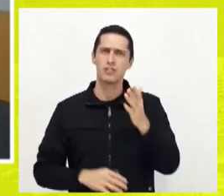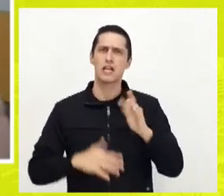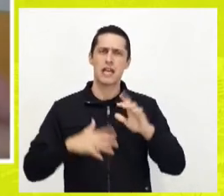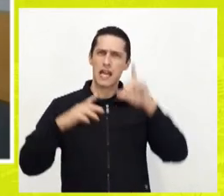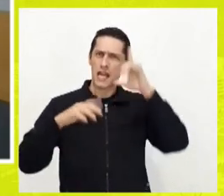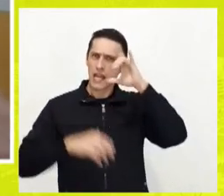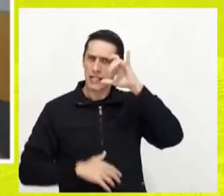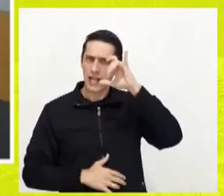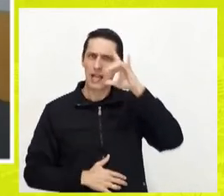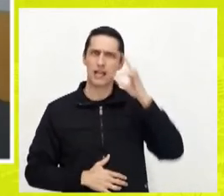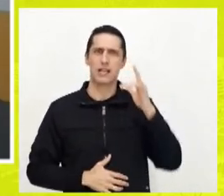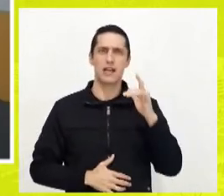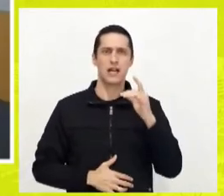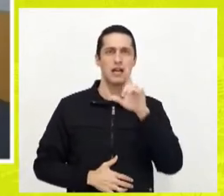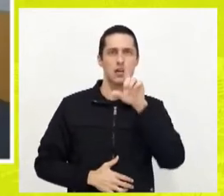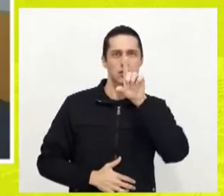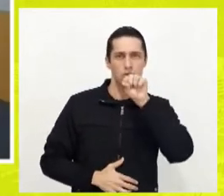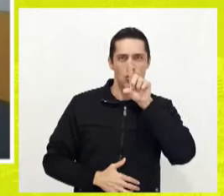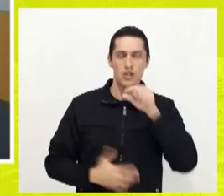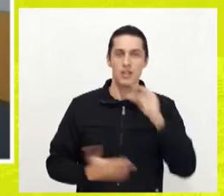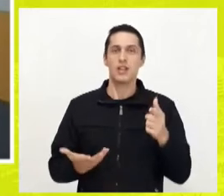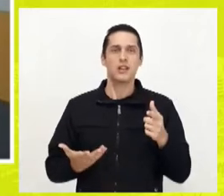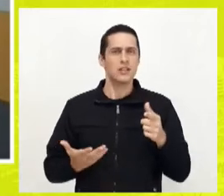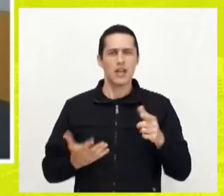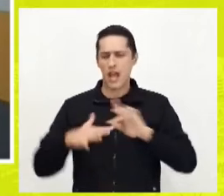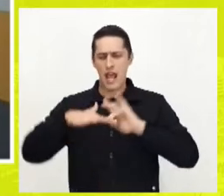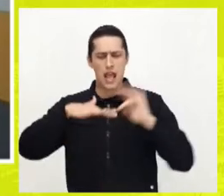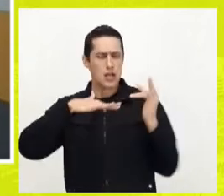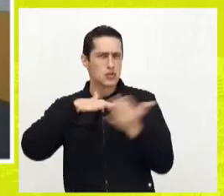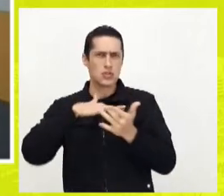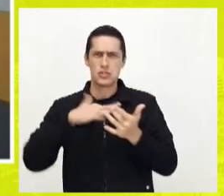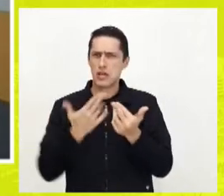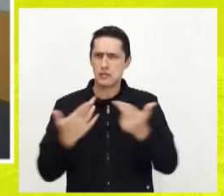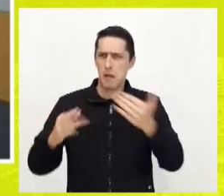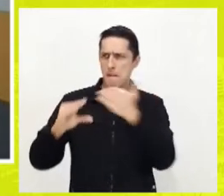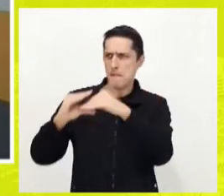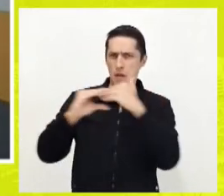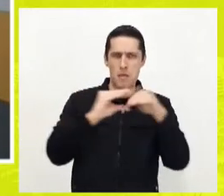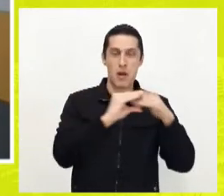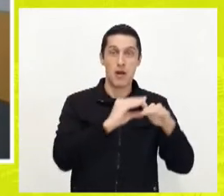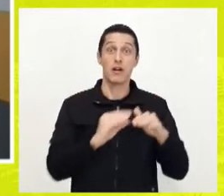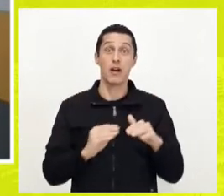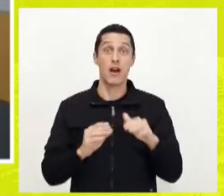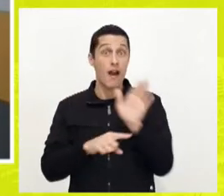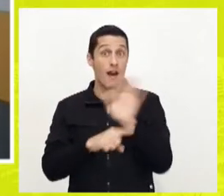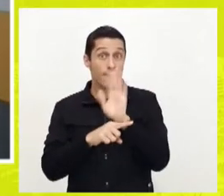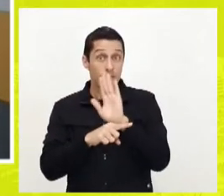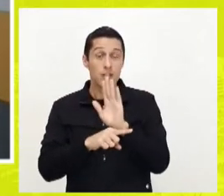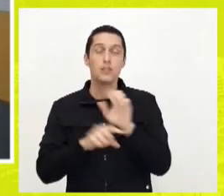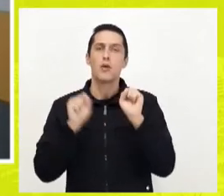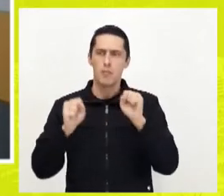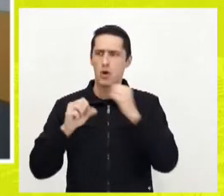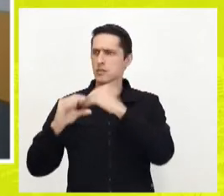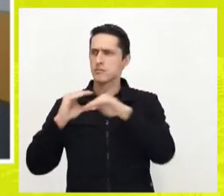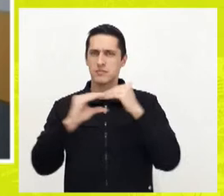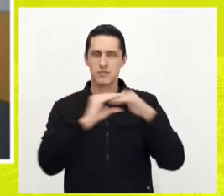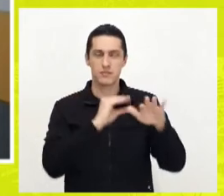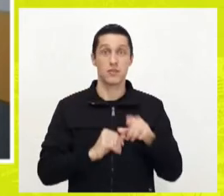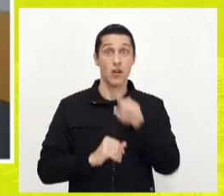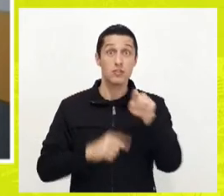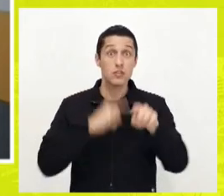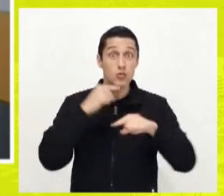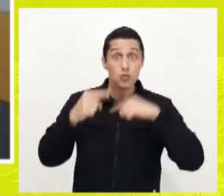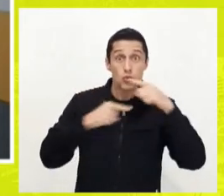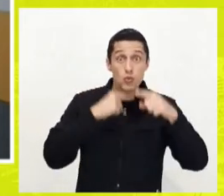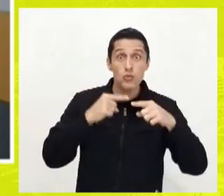social networks and if you want to send this video send it comment it if you have a question your question